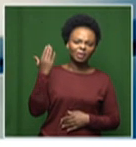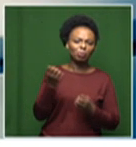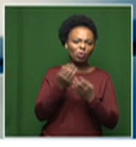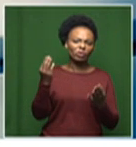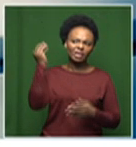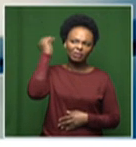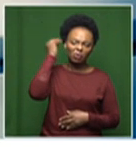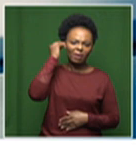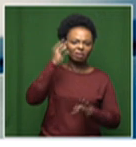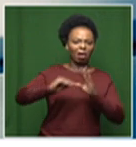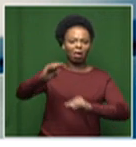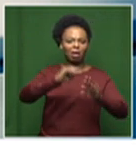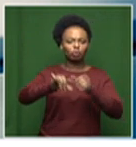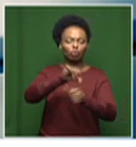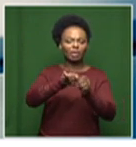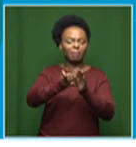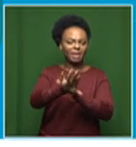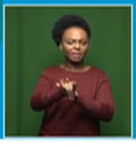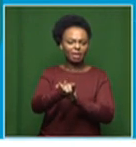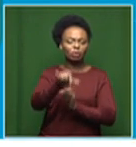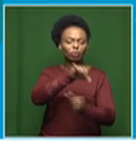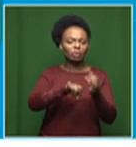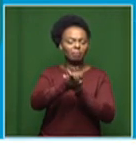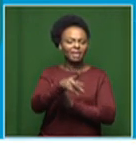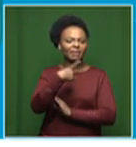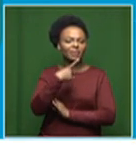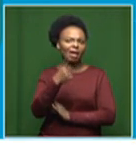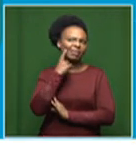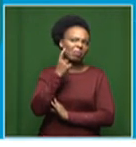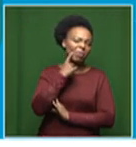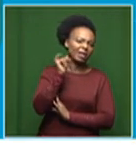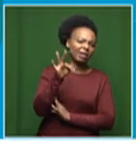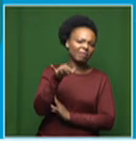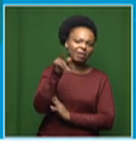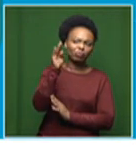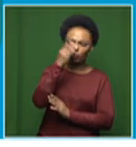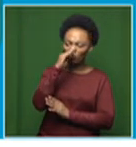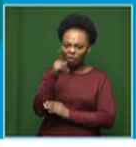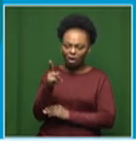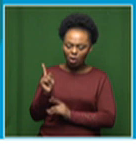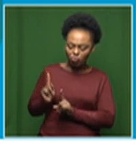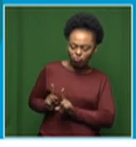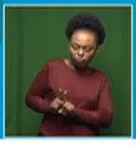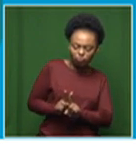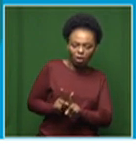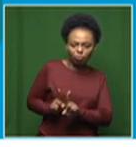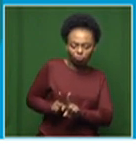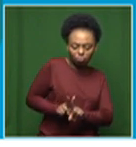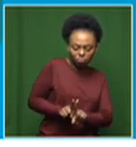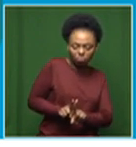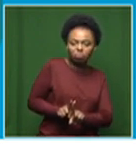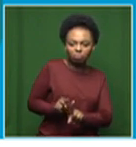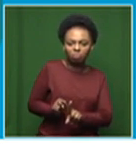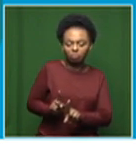information going around on social media where, for example, they said that if a criminal is close enough to you in proximity, that they